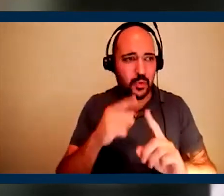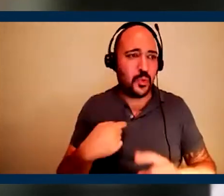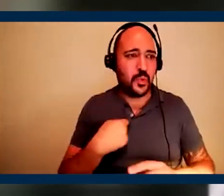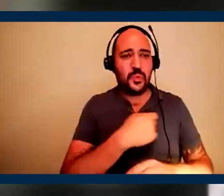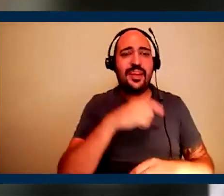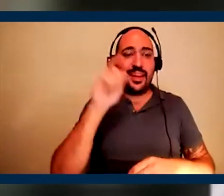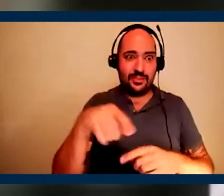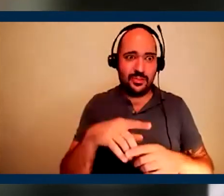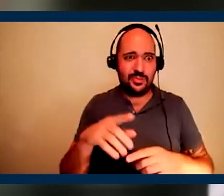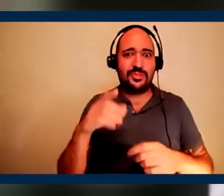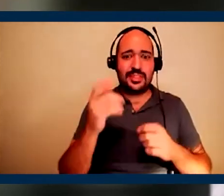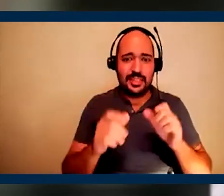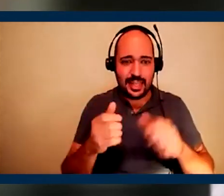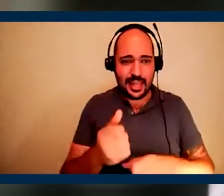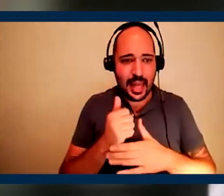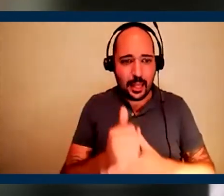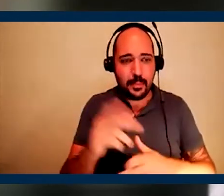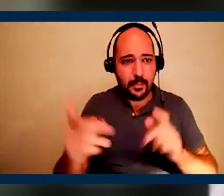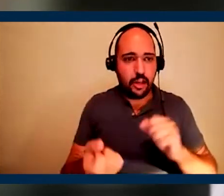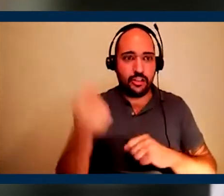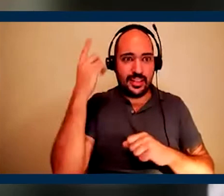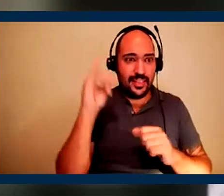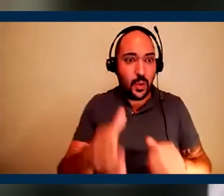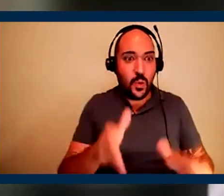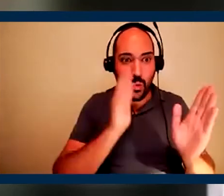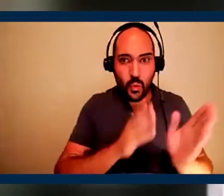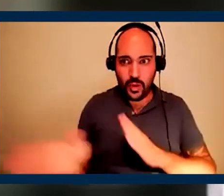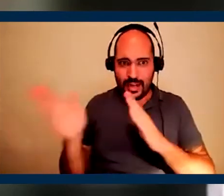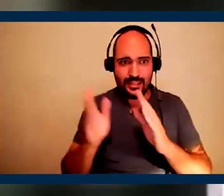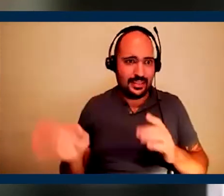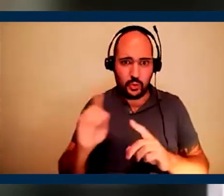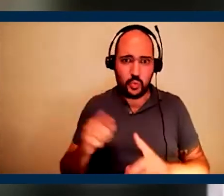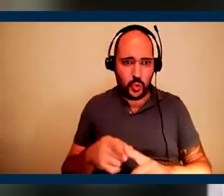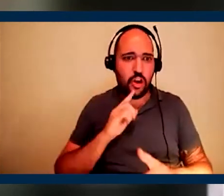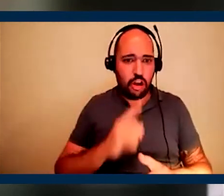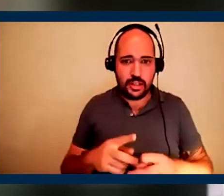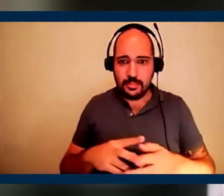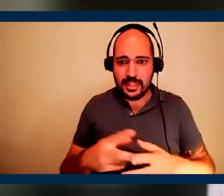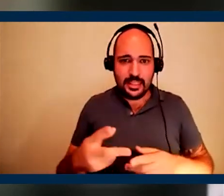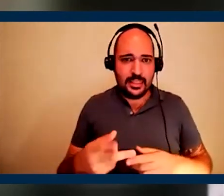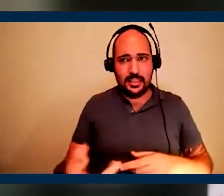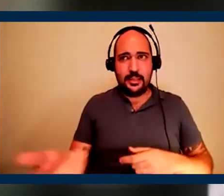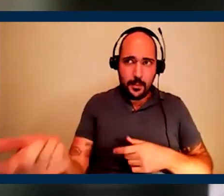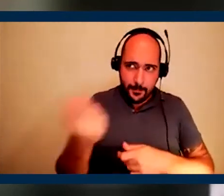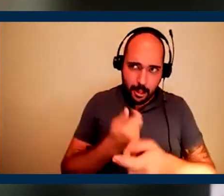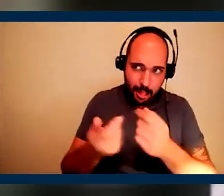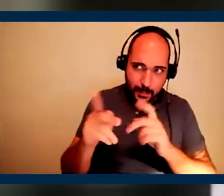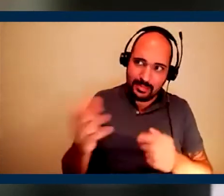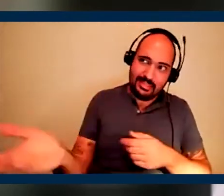that organizing is where you're at. And that means pulling people into the fold. When you let people know that